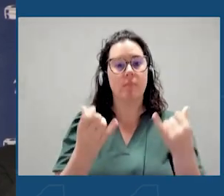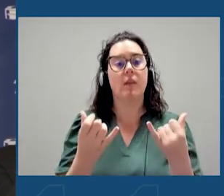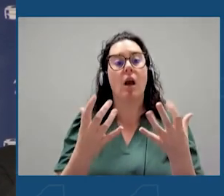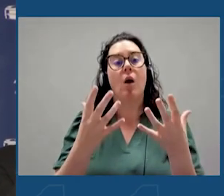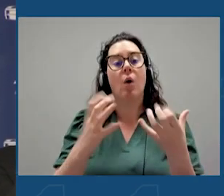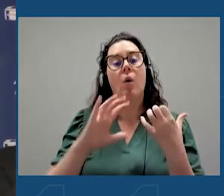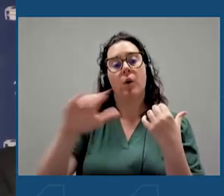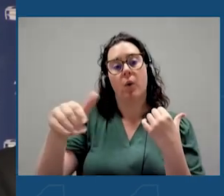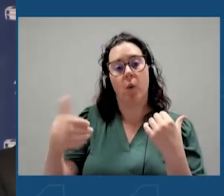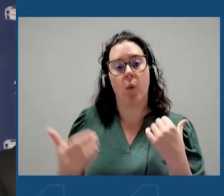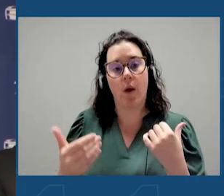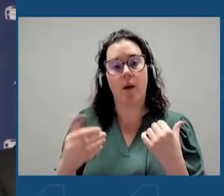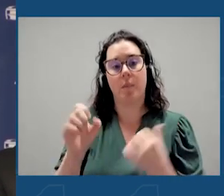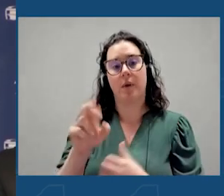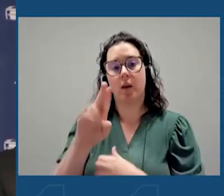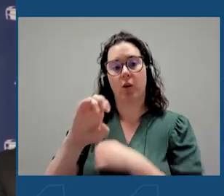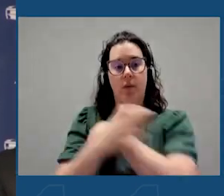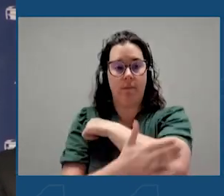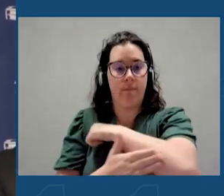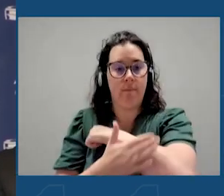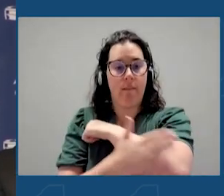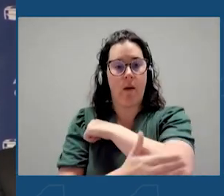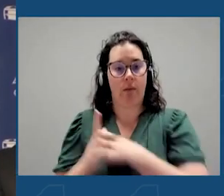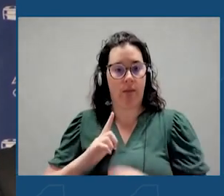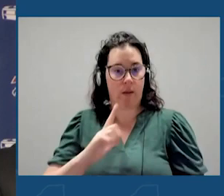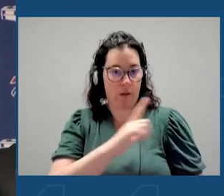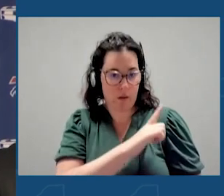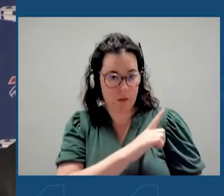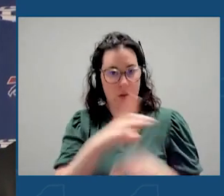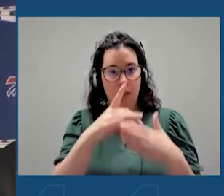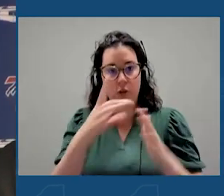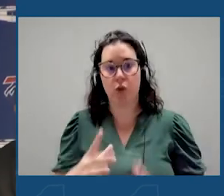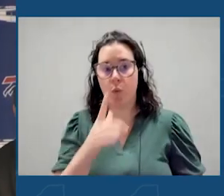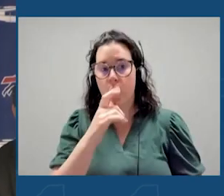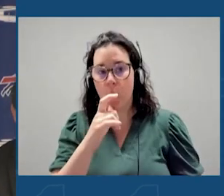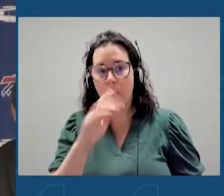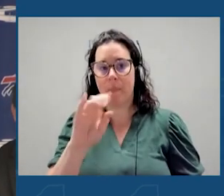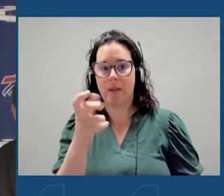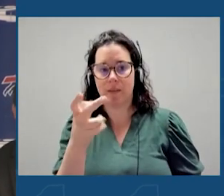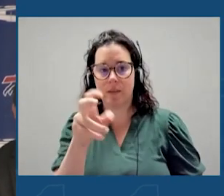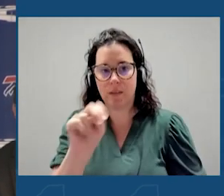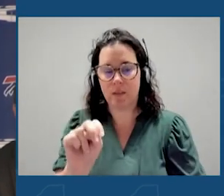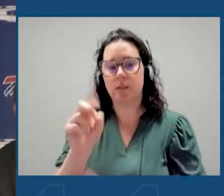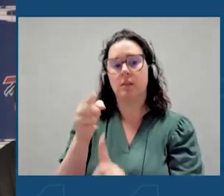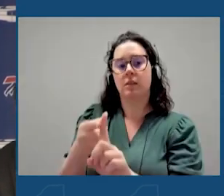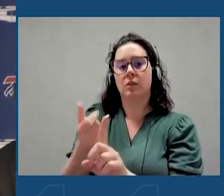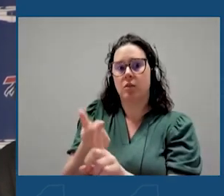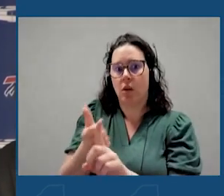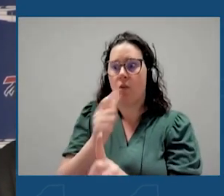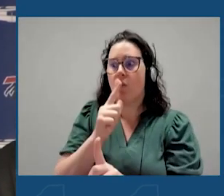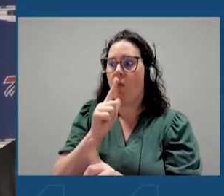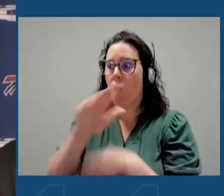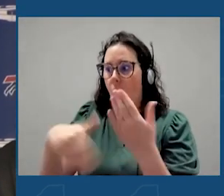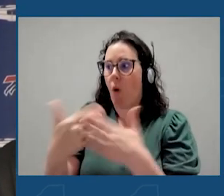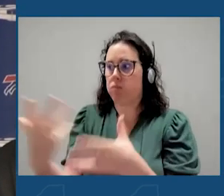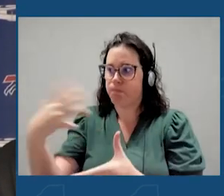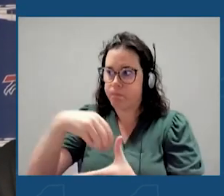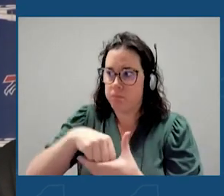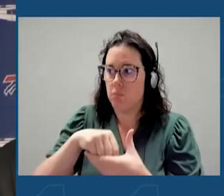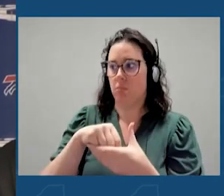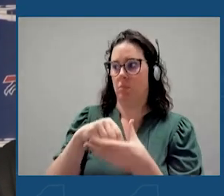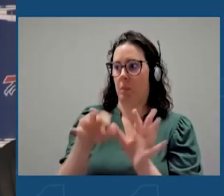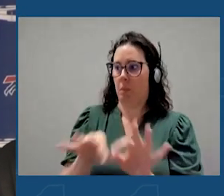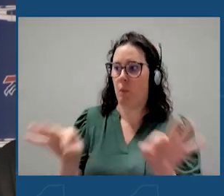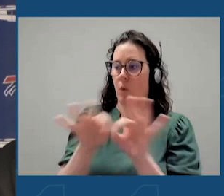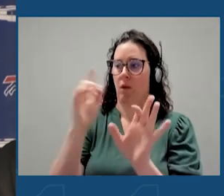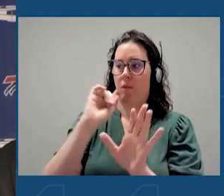County Legislature under the leadership of Chairwoman April Baskin. You all have played an integral role in this project, and especially the Community